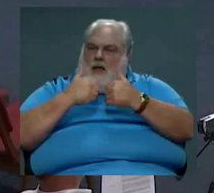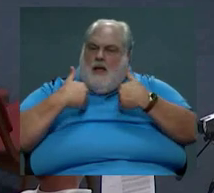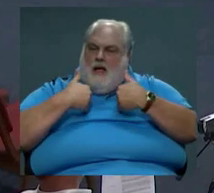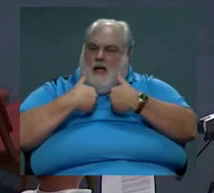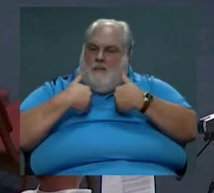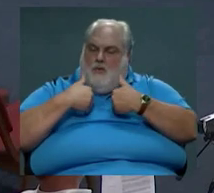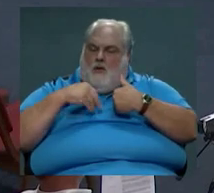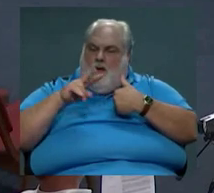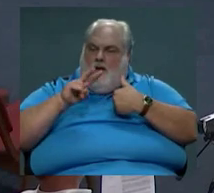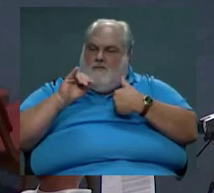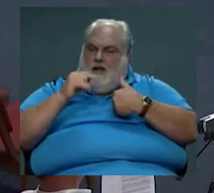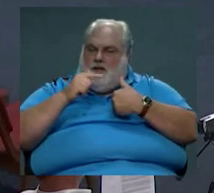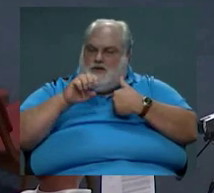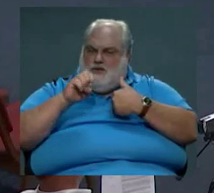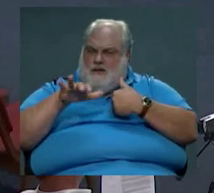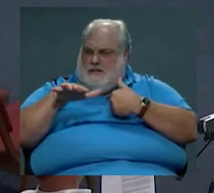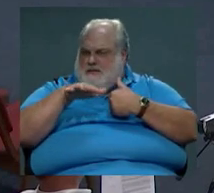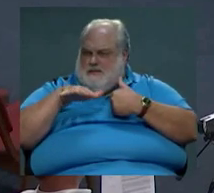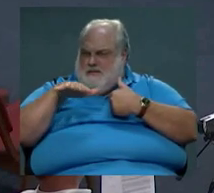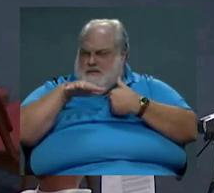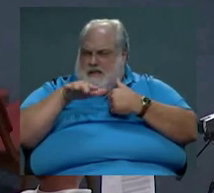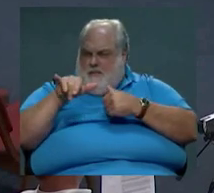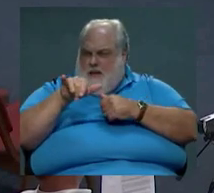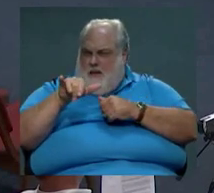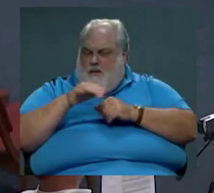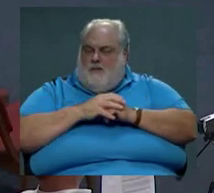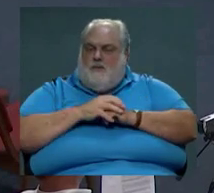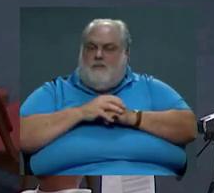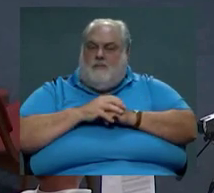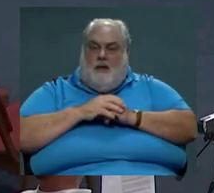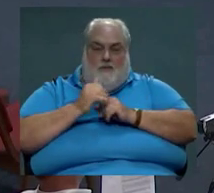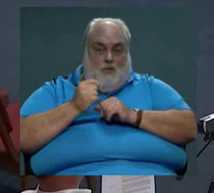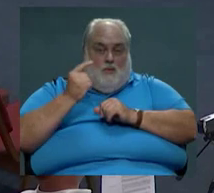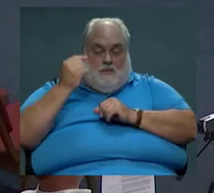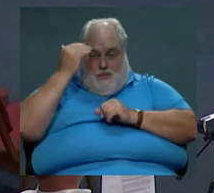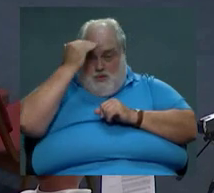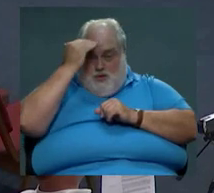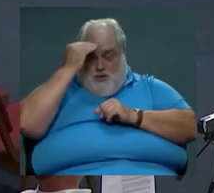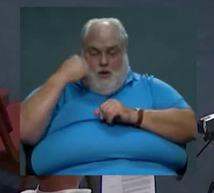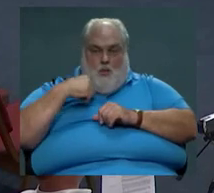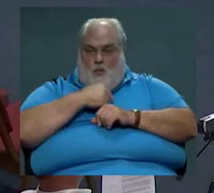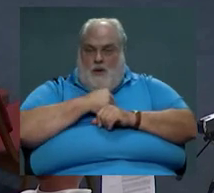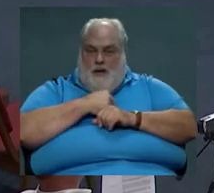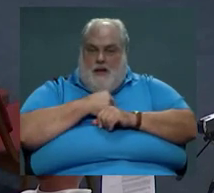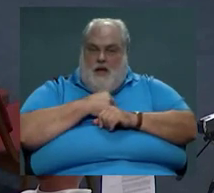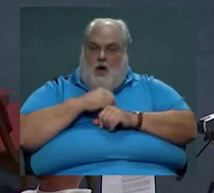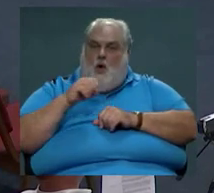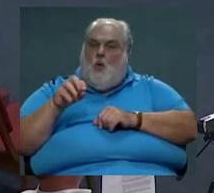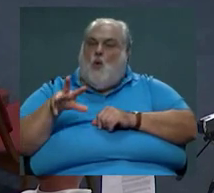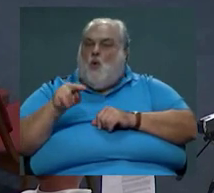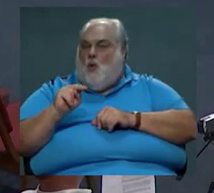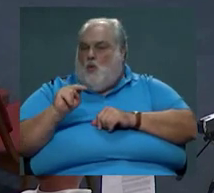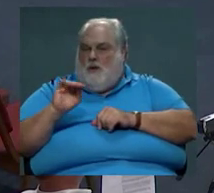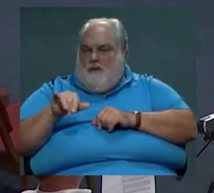animal village in that same general vicinity. So I just want to make sure everybody knows we physically own those properties.